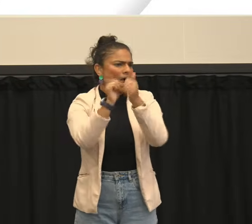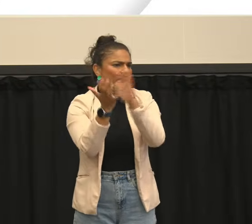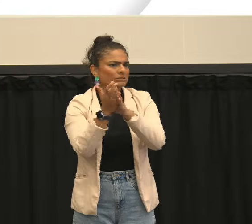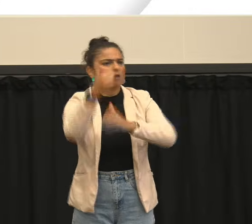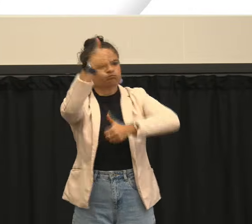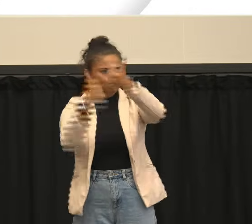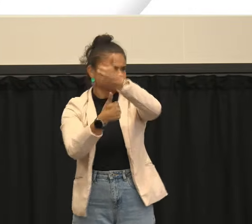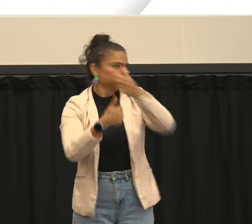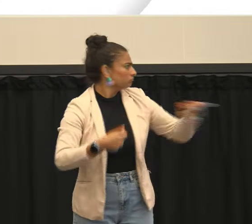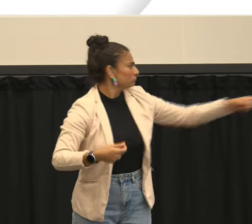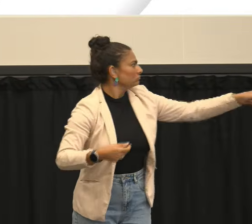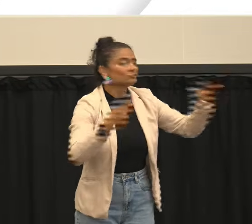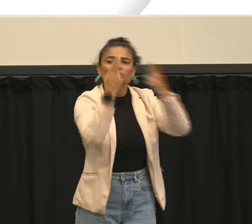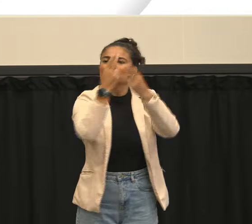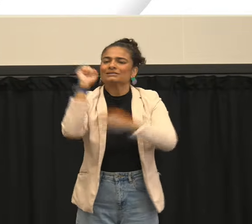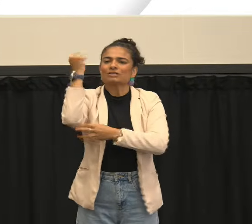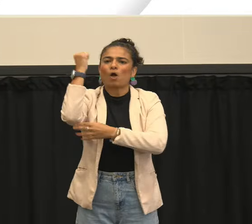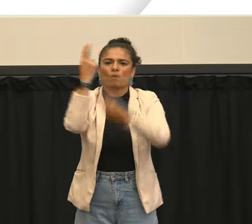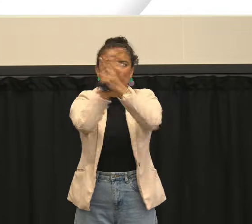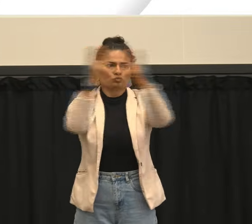So who is HandLab?